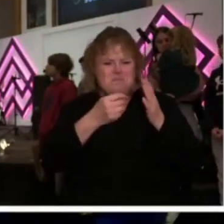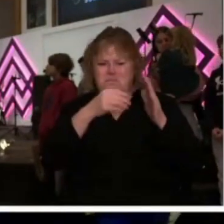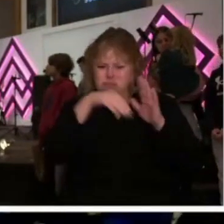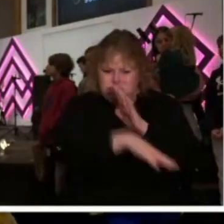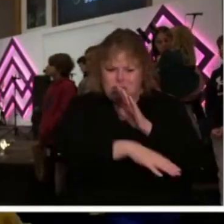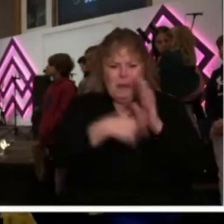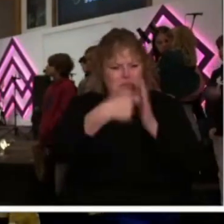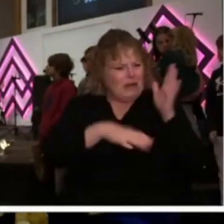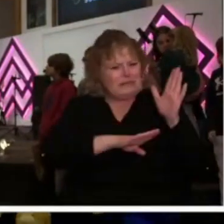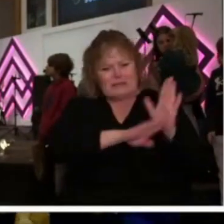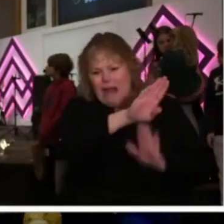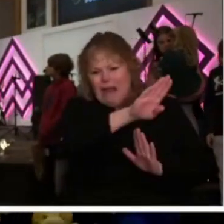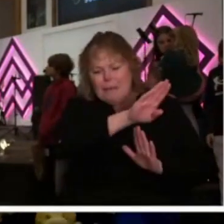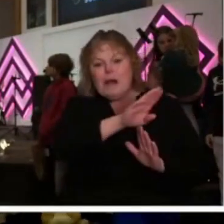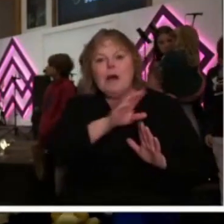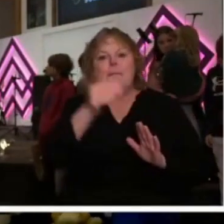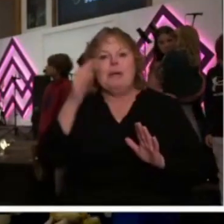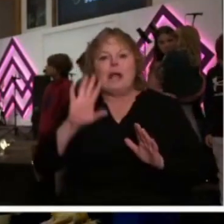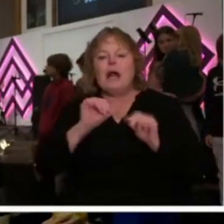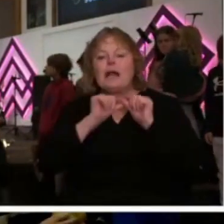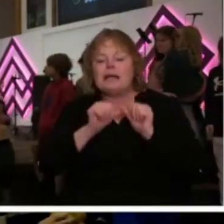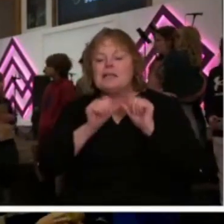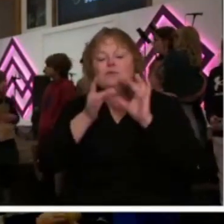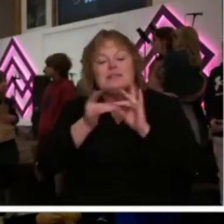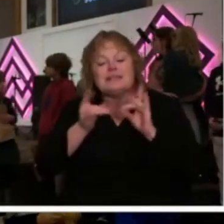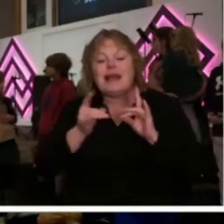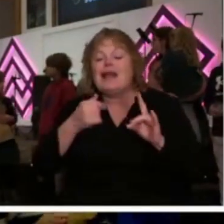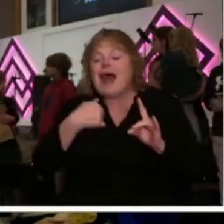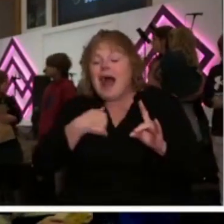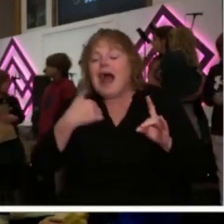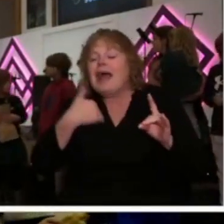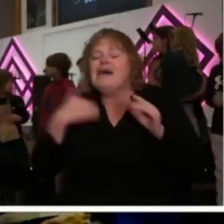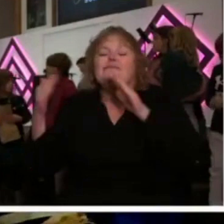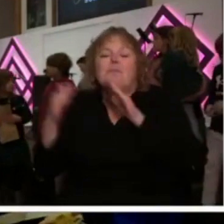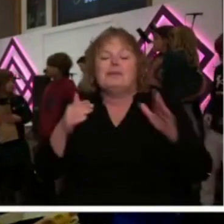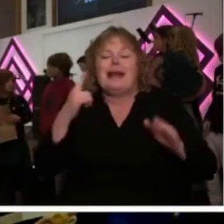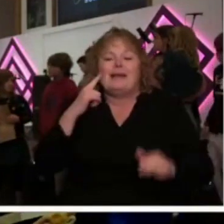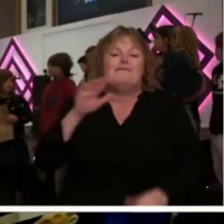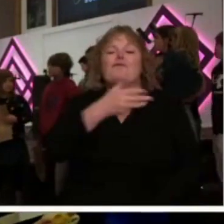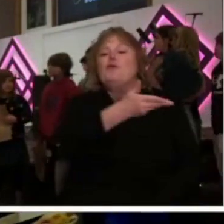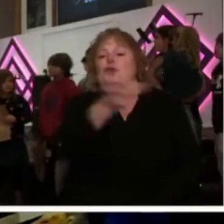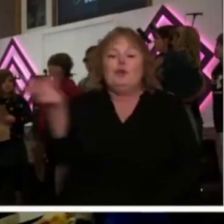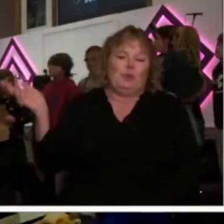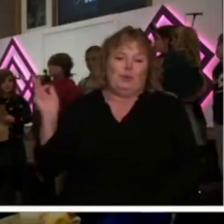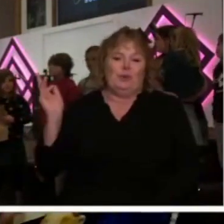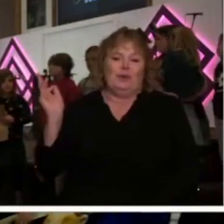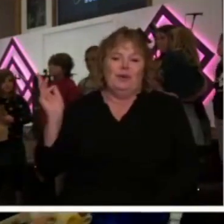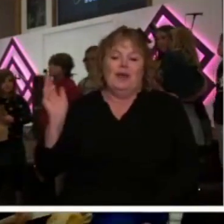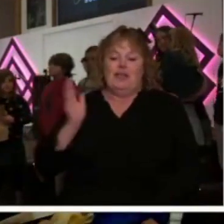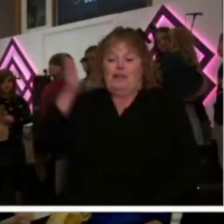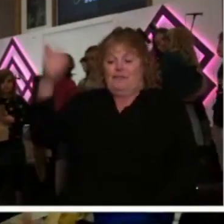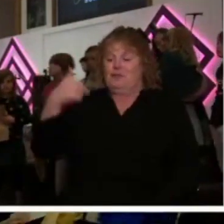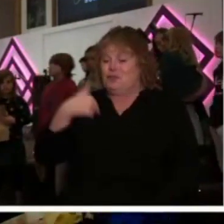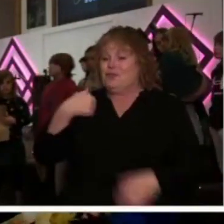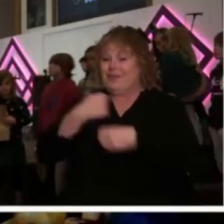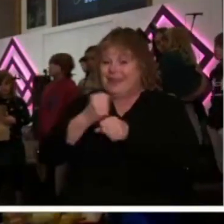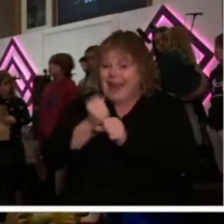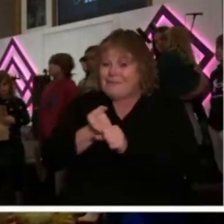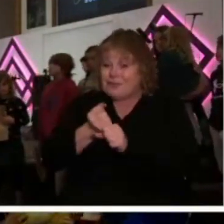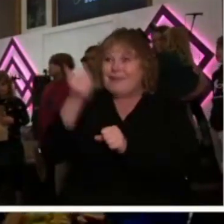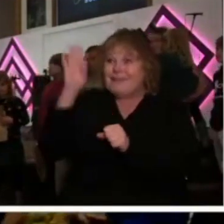Yet God continues to speak about his glorious plans for his future that he is creating and what is